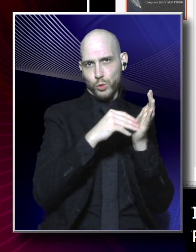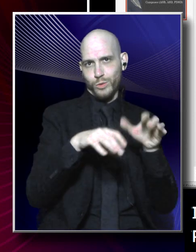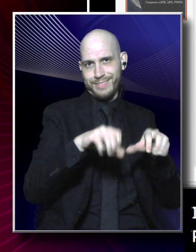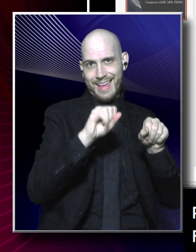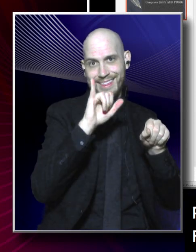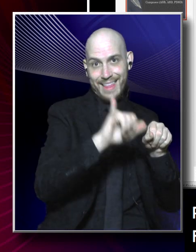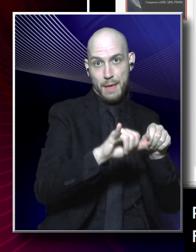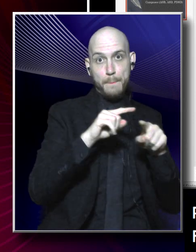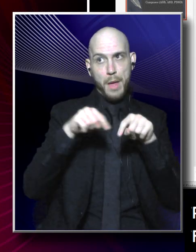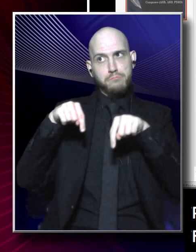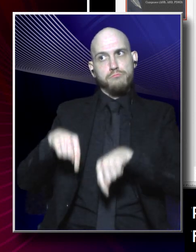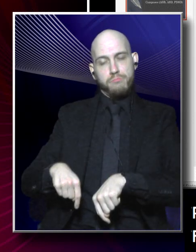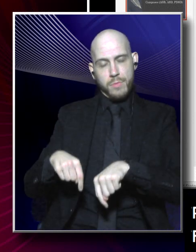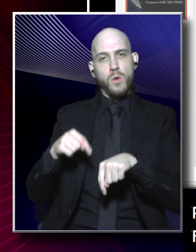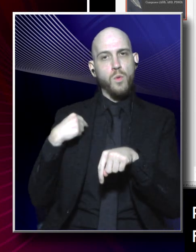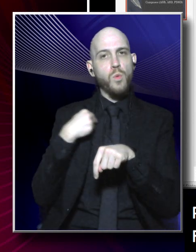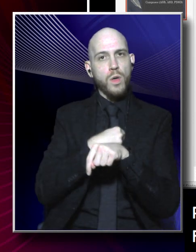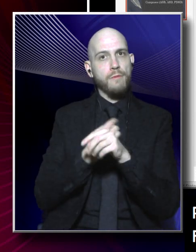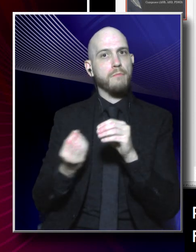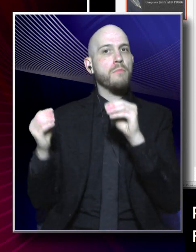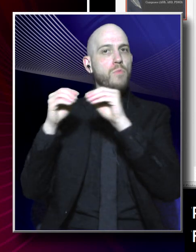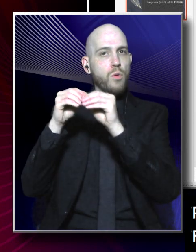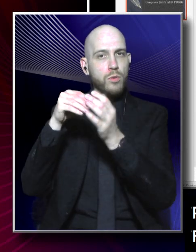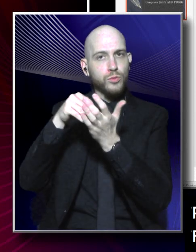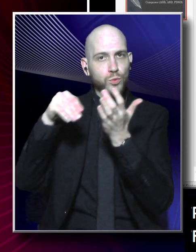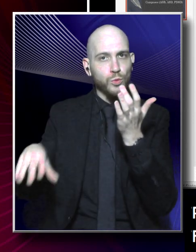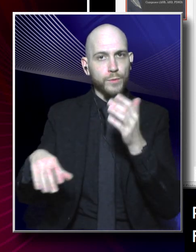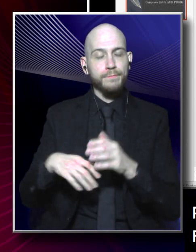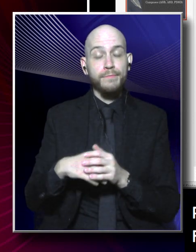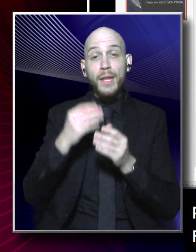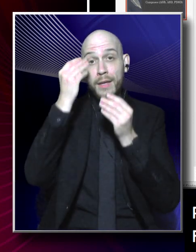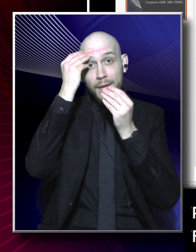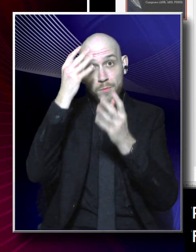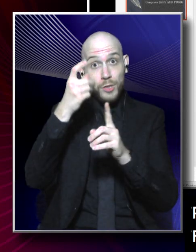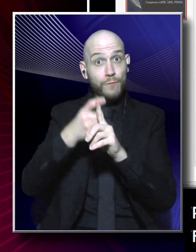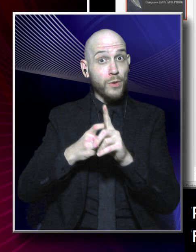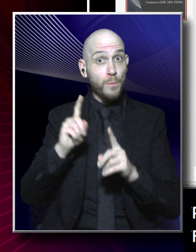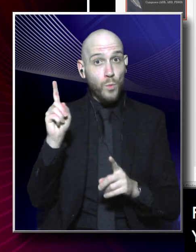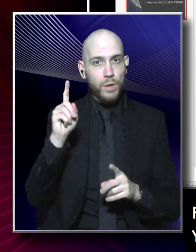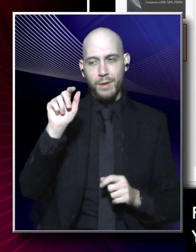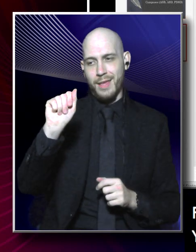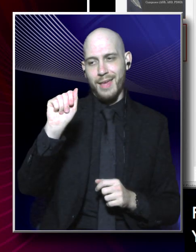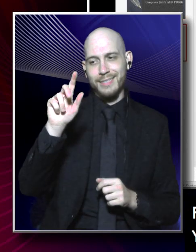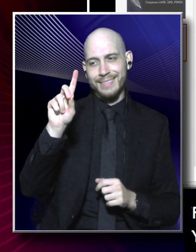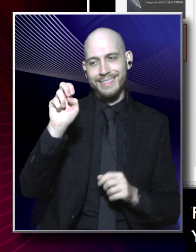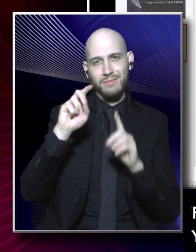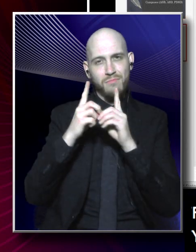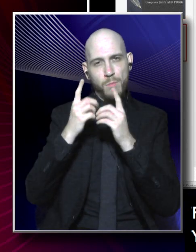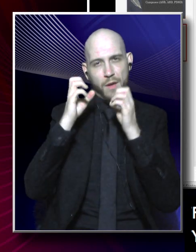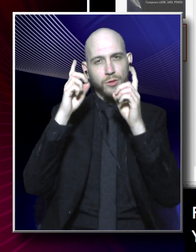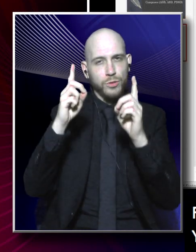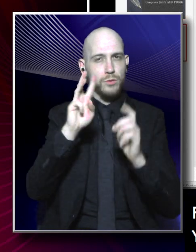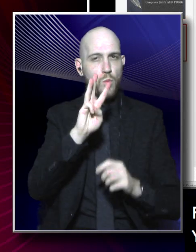ADE's website, and we will be sharing that with you right now. So next slide.